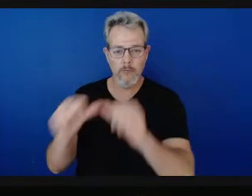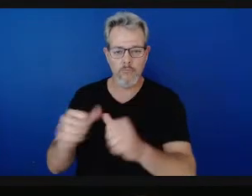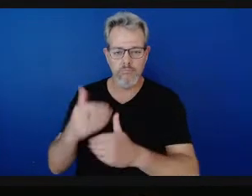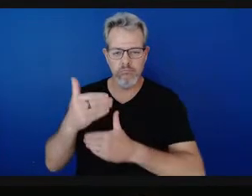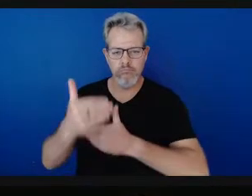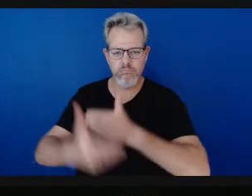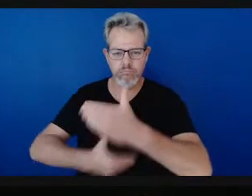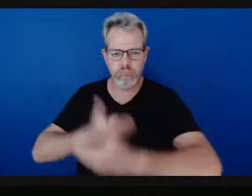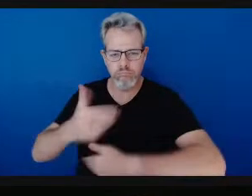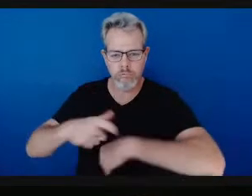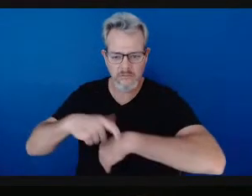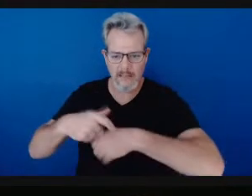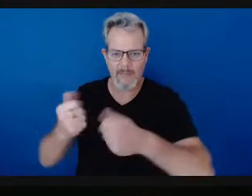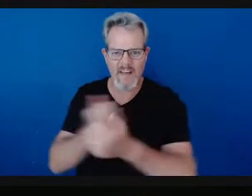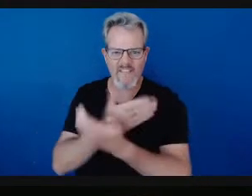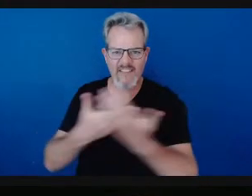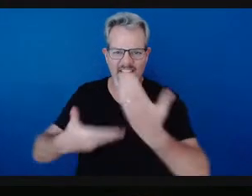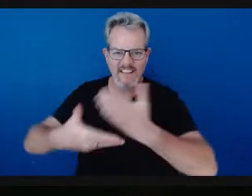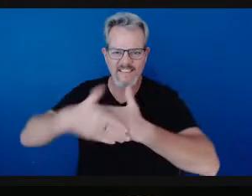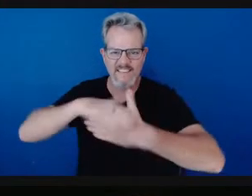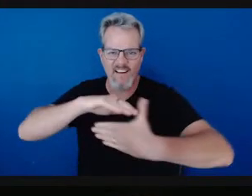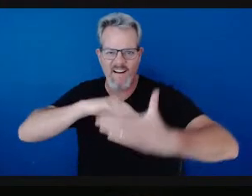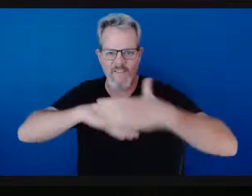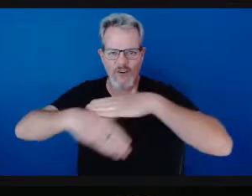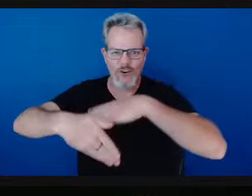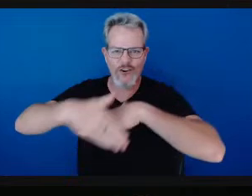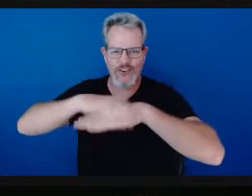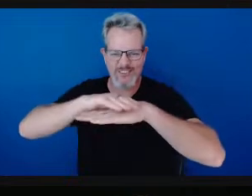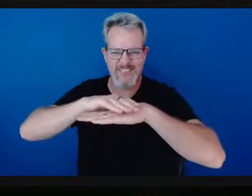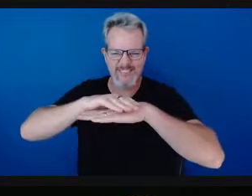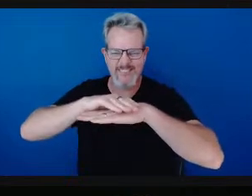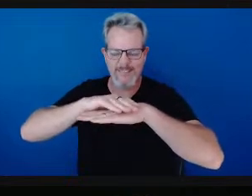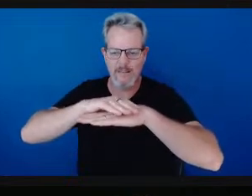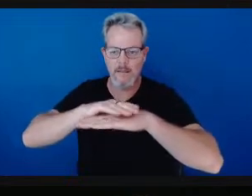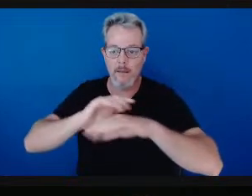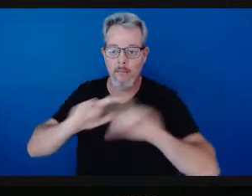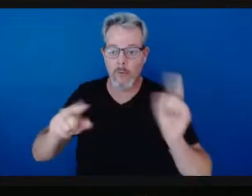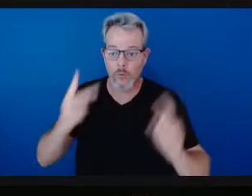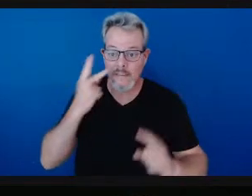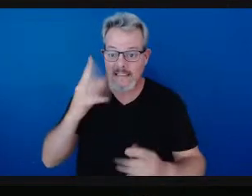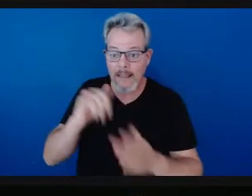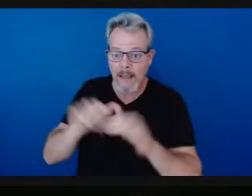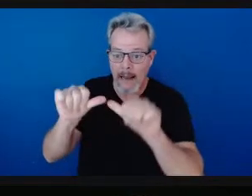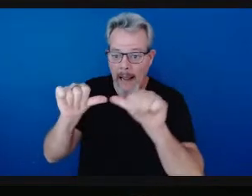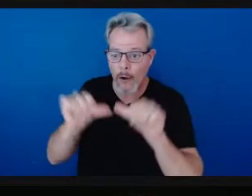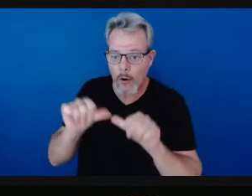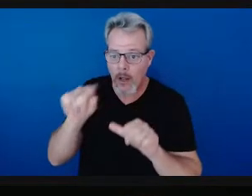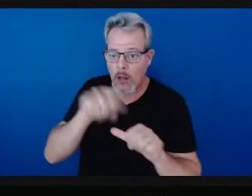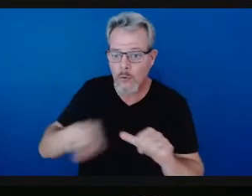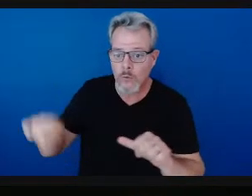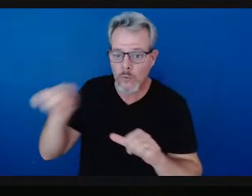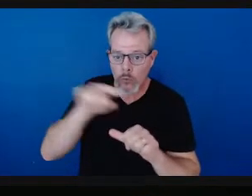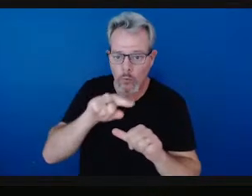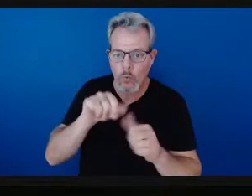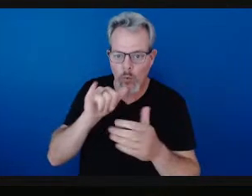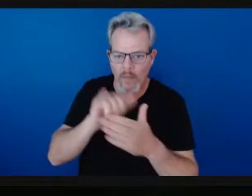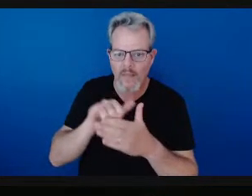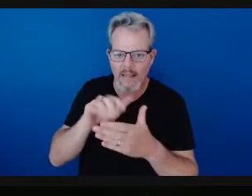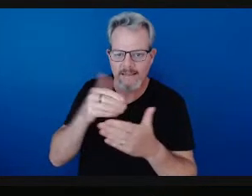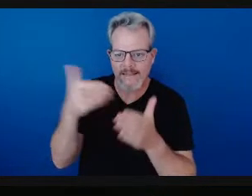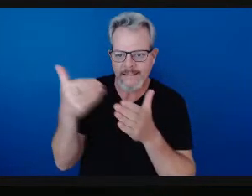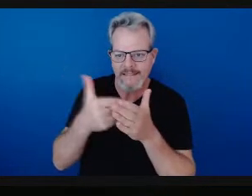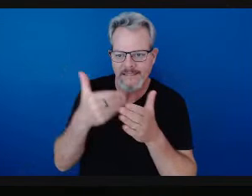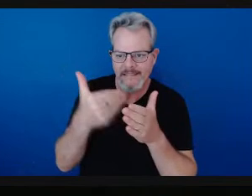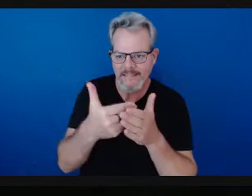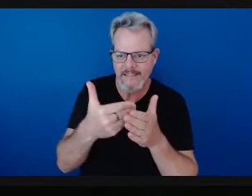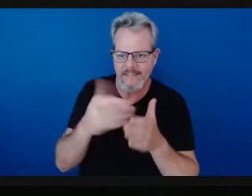right in here that sticks above the lava the most. But early on, we see this is that kind of right at the edge of the crater fountain,